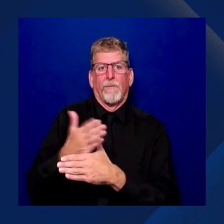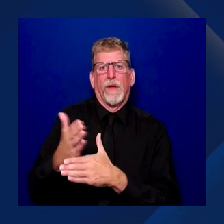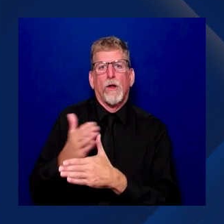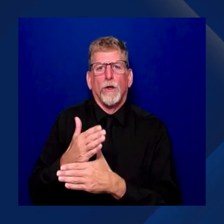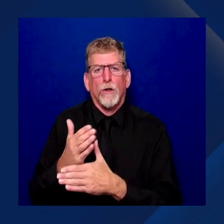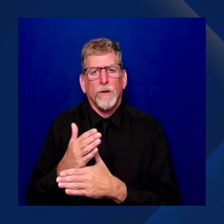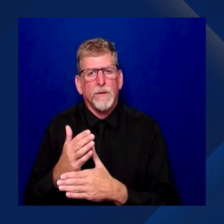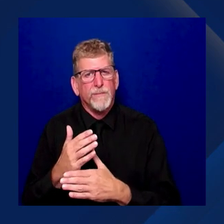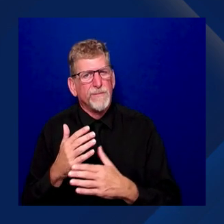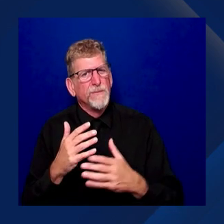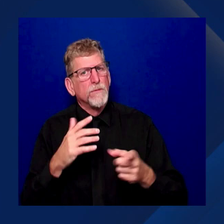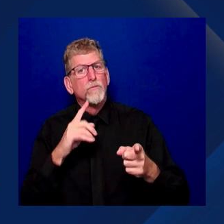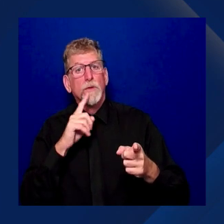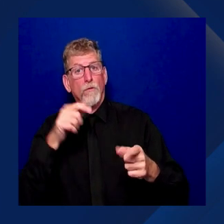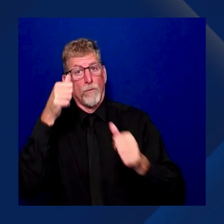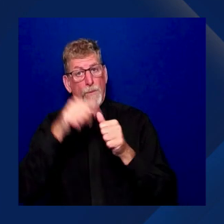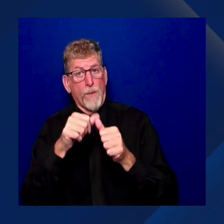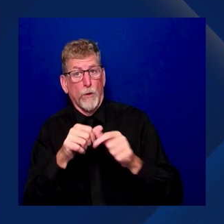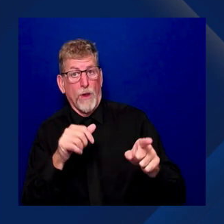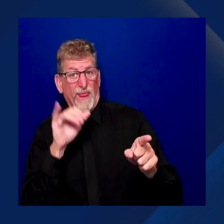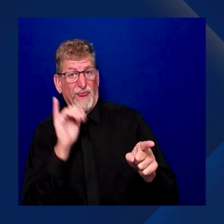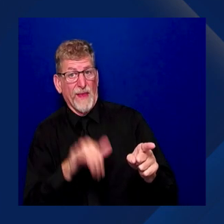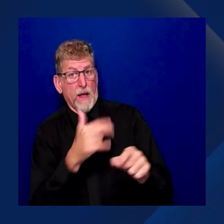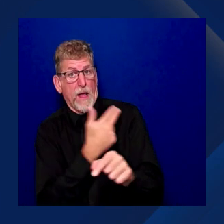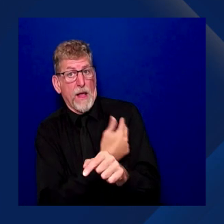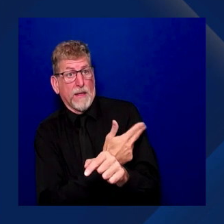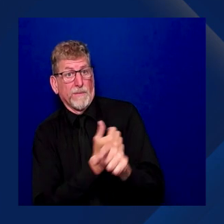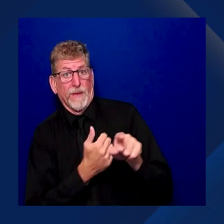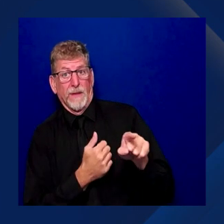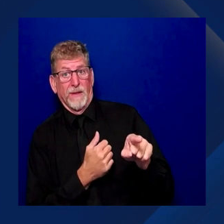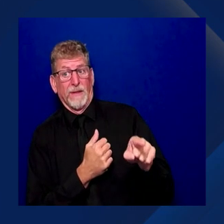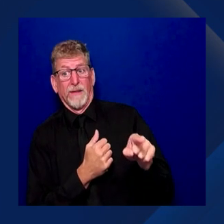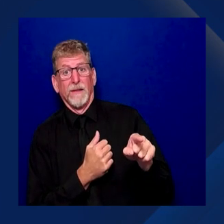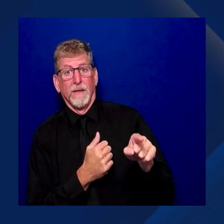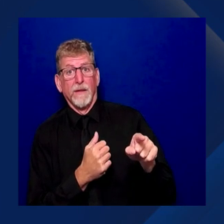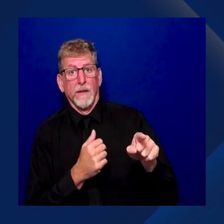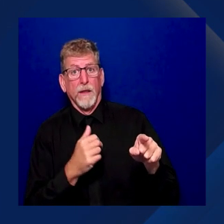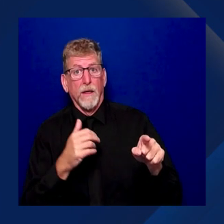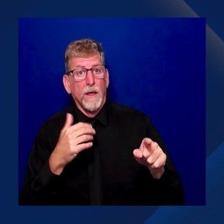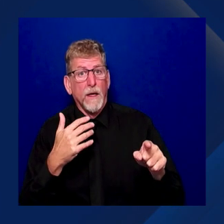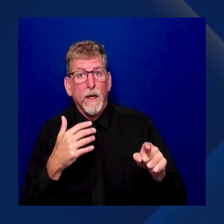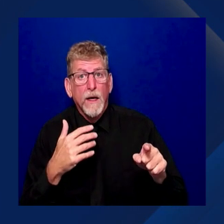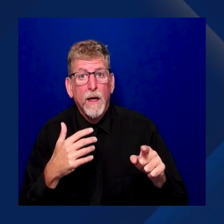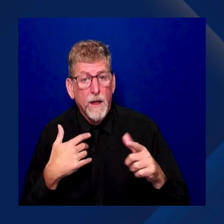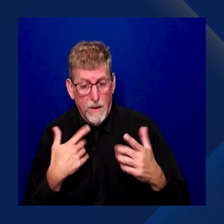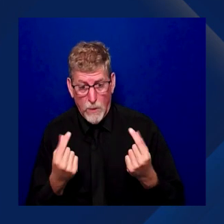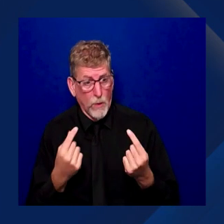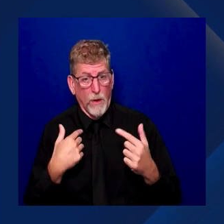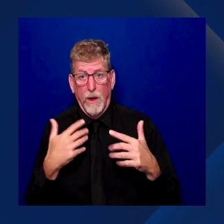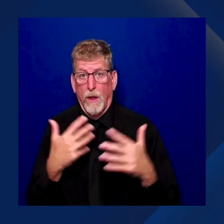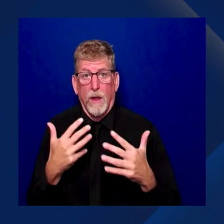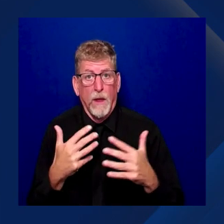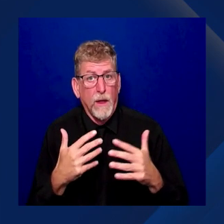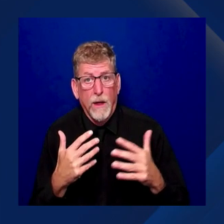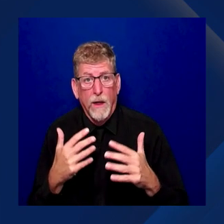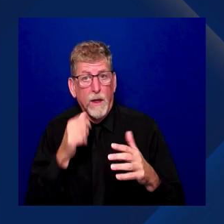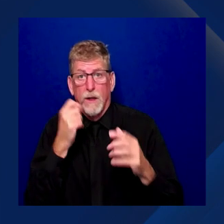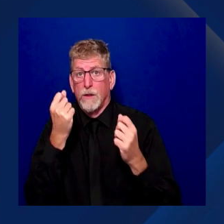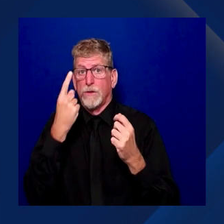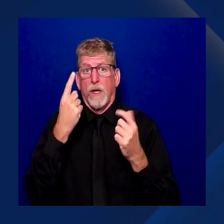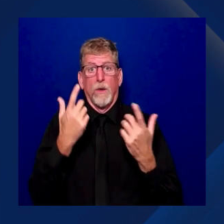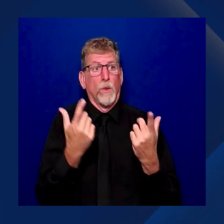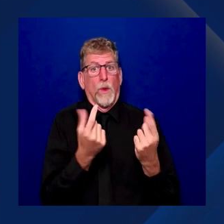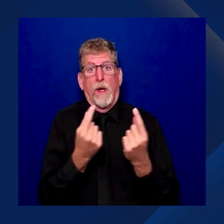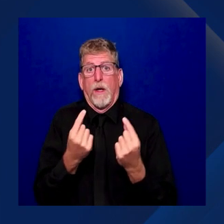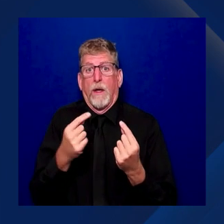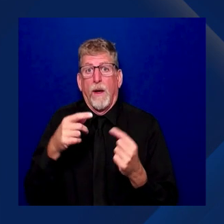was in the hospital and being terrified of what was happening. I didn't even understand really what preeclampsia was. And, you know, I was